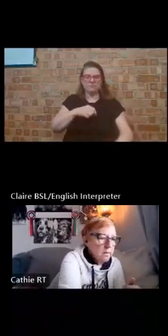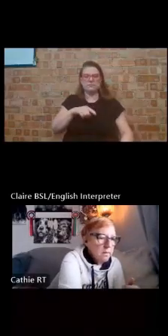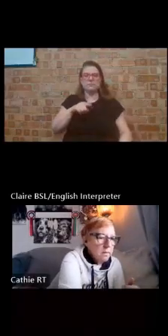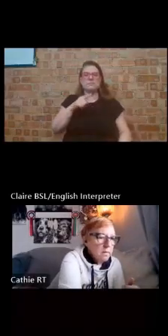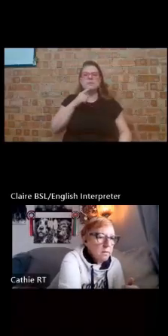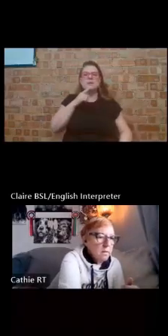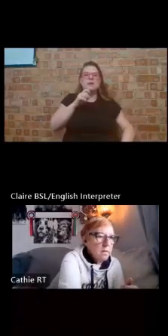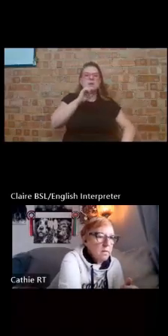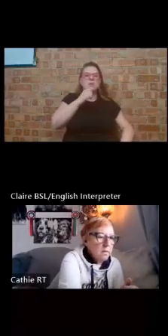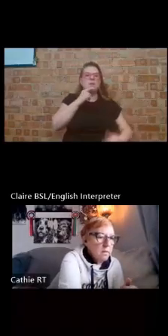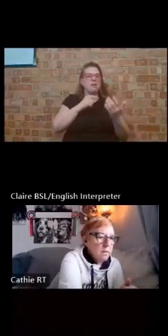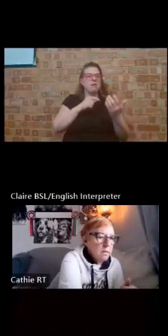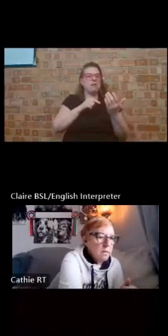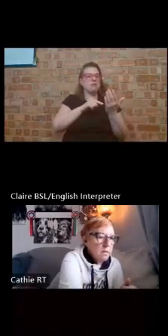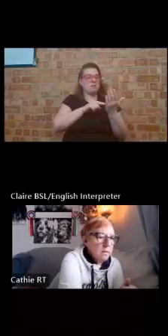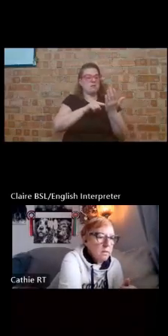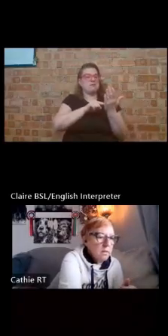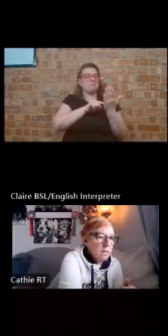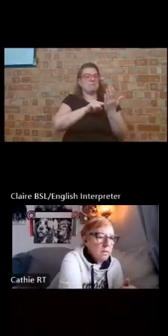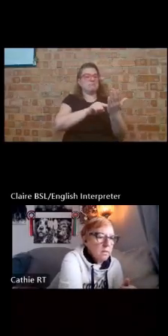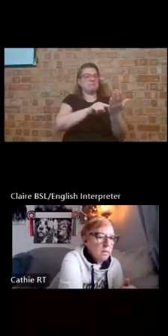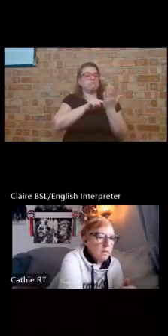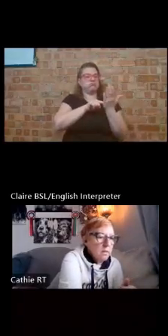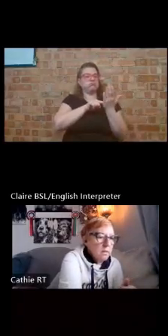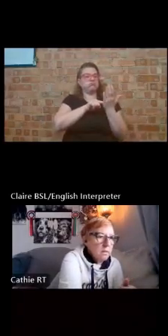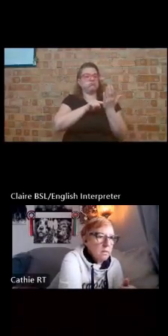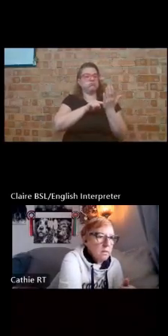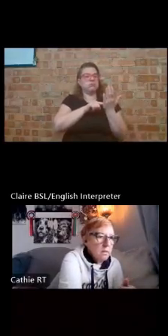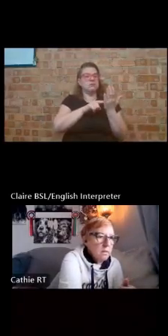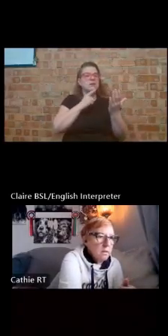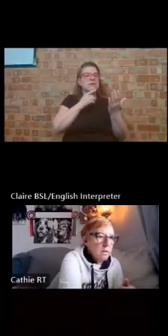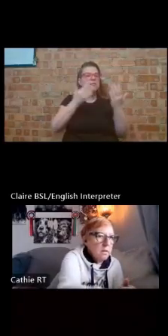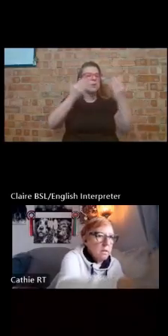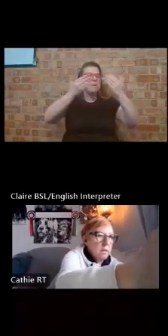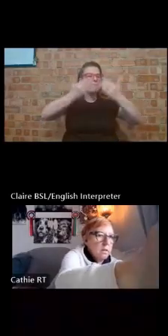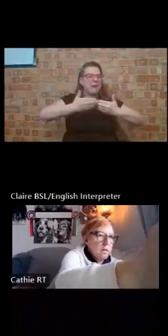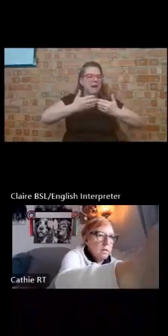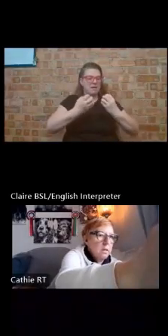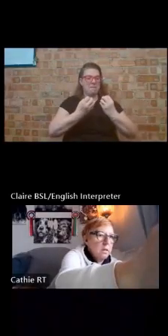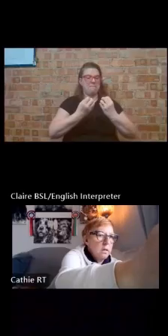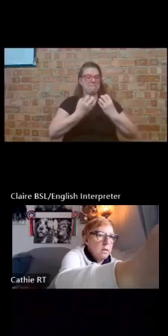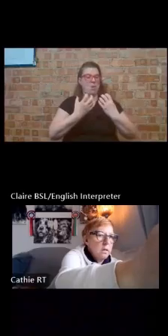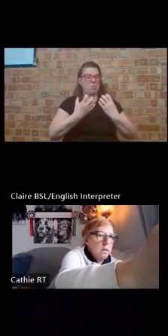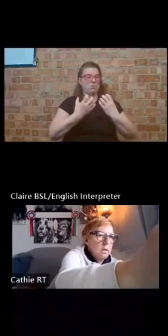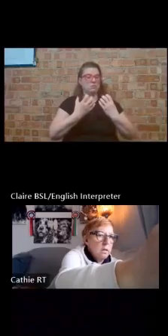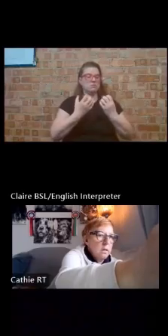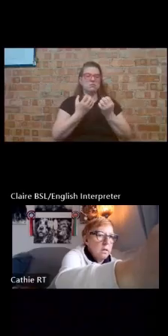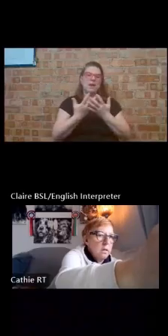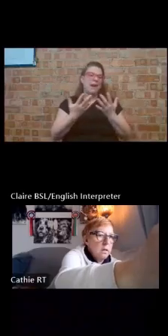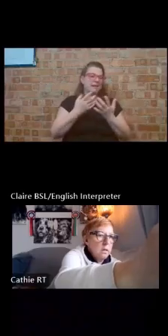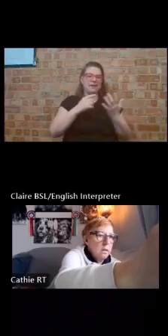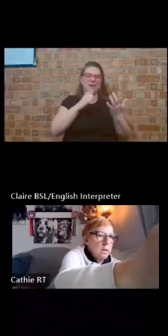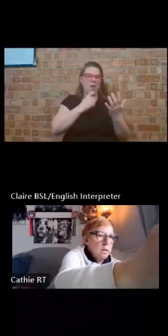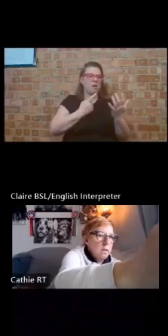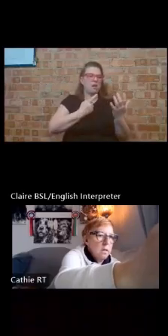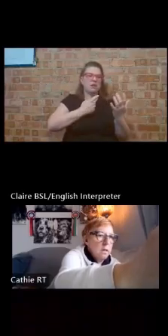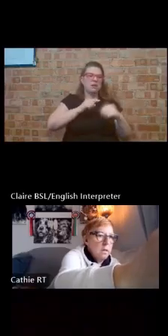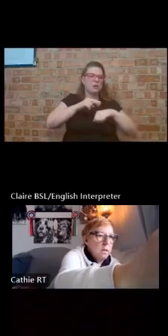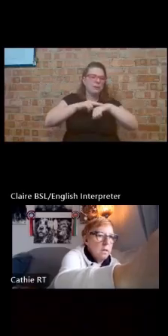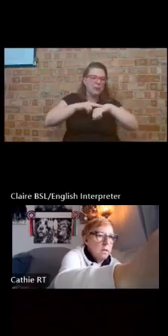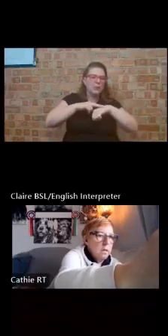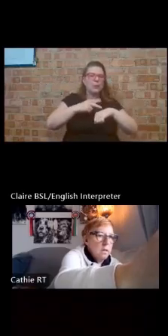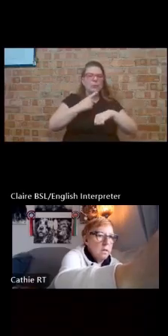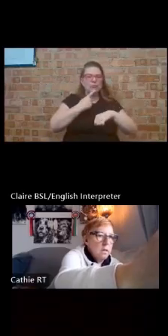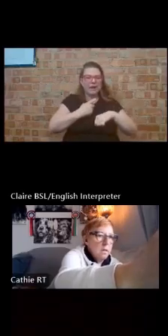out against their background. I mean, if you've got the black, bold background, pretty much any of these are going to stand out better than others. But